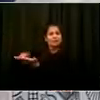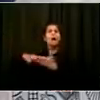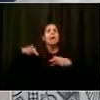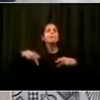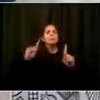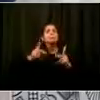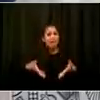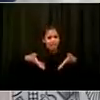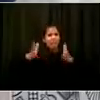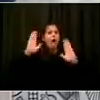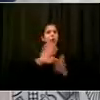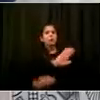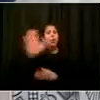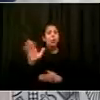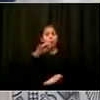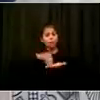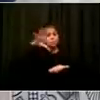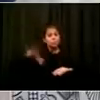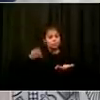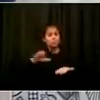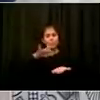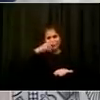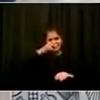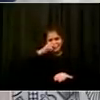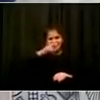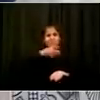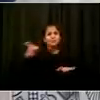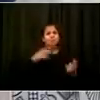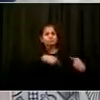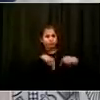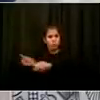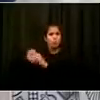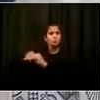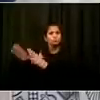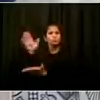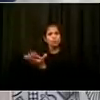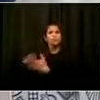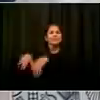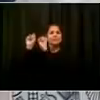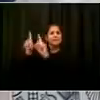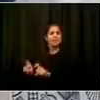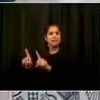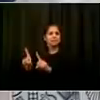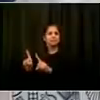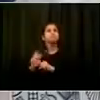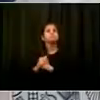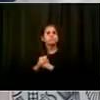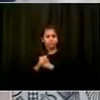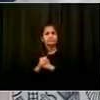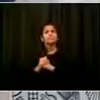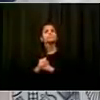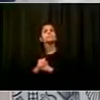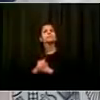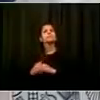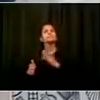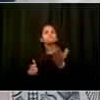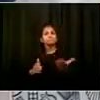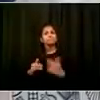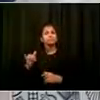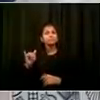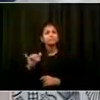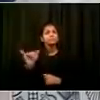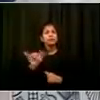greatest need. But that will be available to help a lot of families. Devices for our kids. We've been